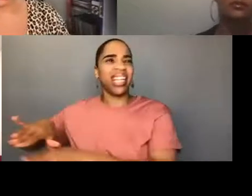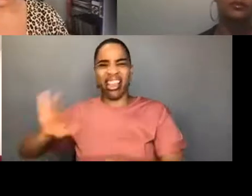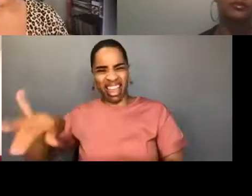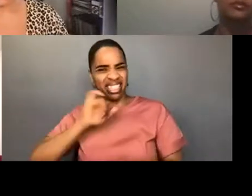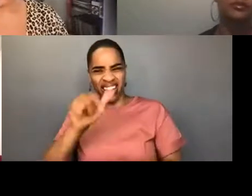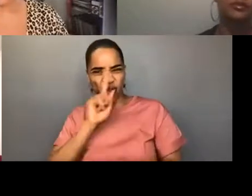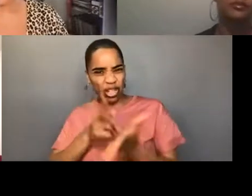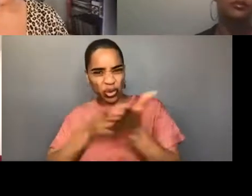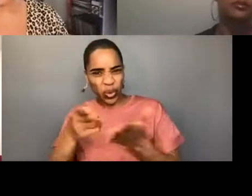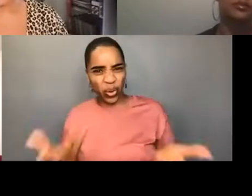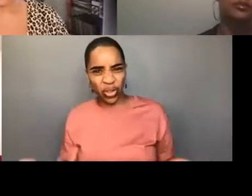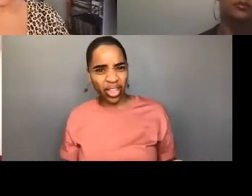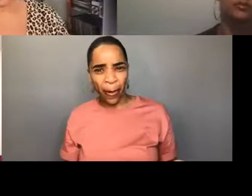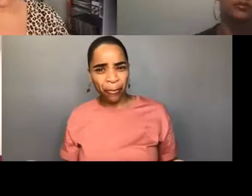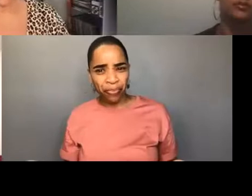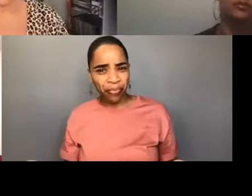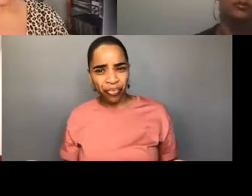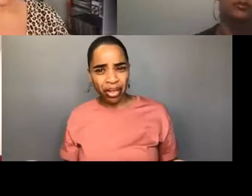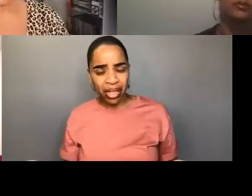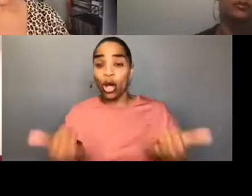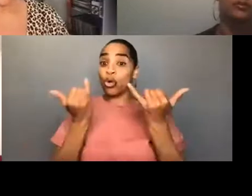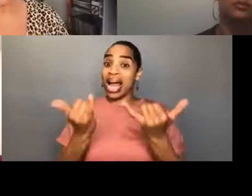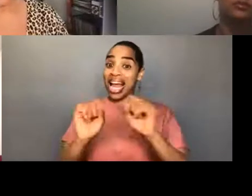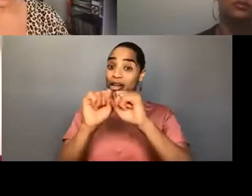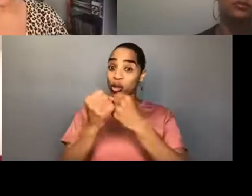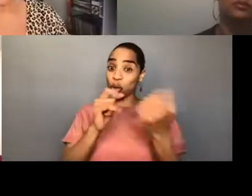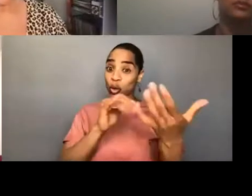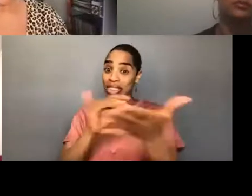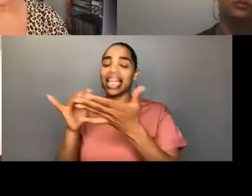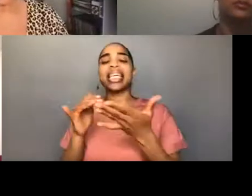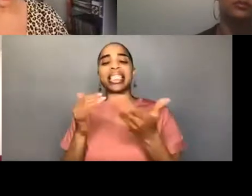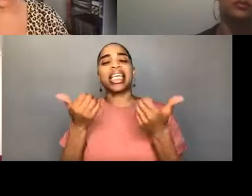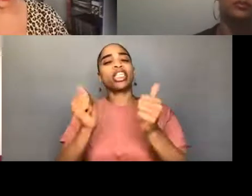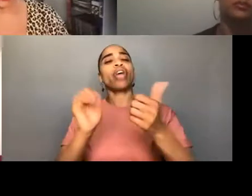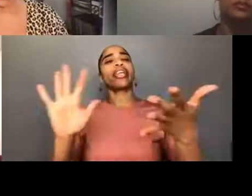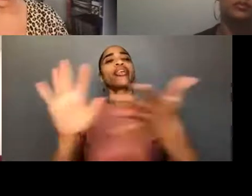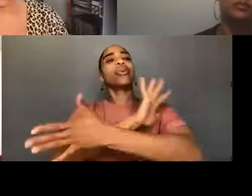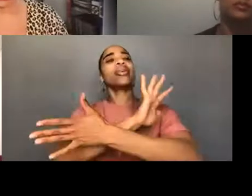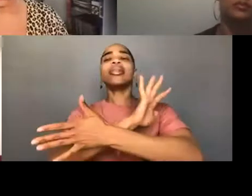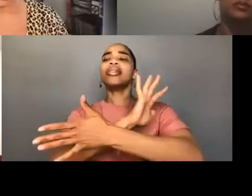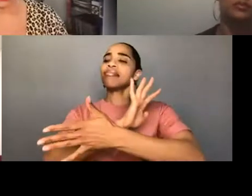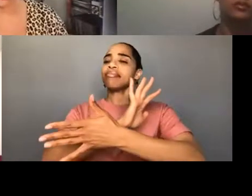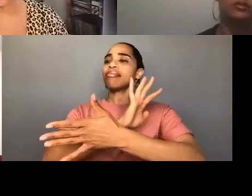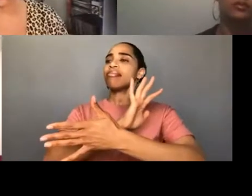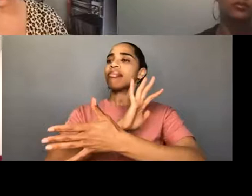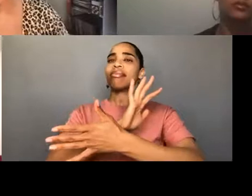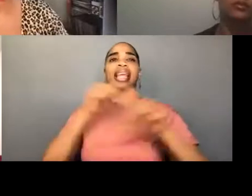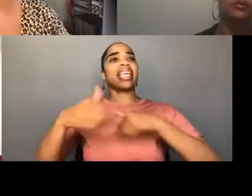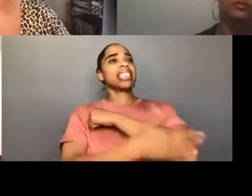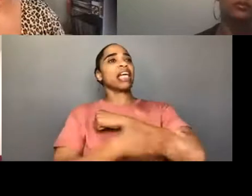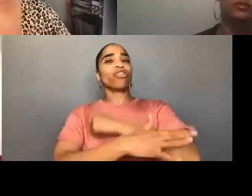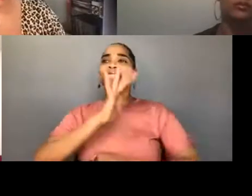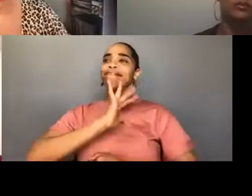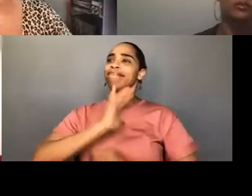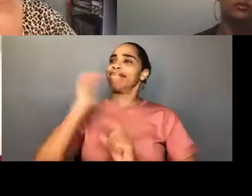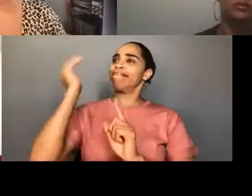history. And it's really more towards trying to create this sense of propaganda about who we are as a country, and not actually